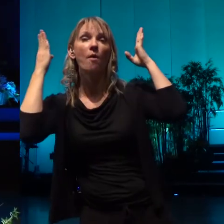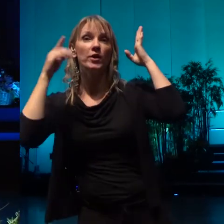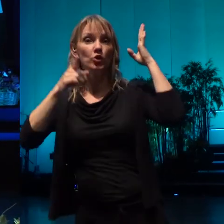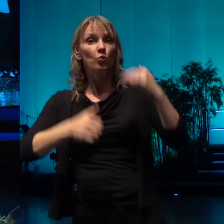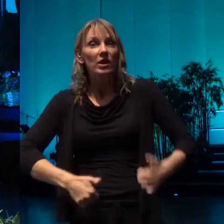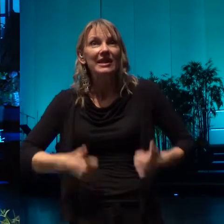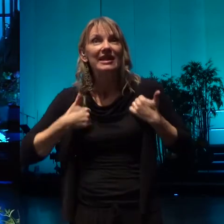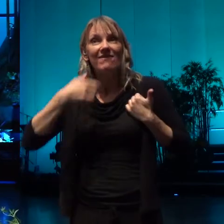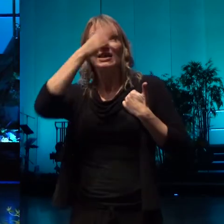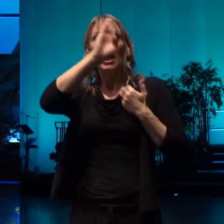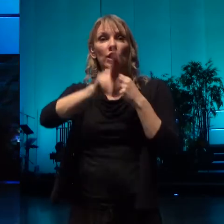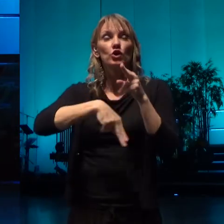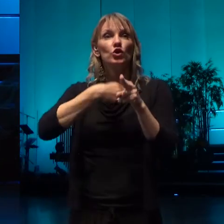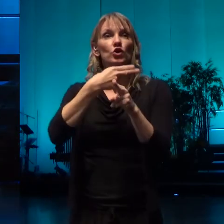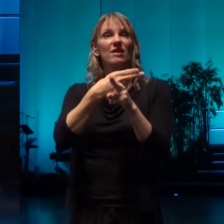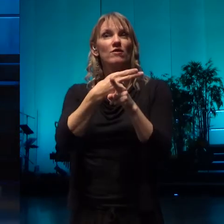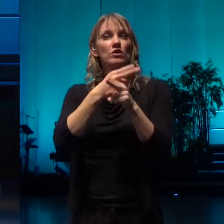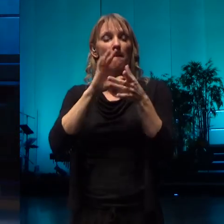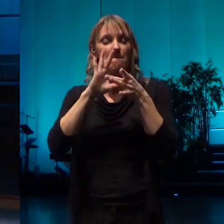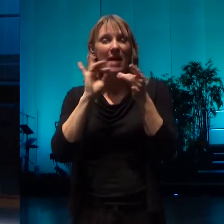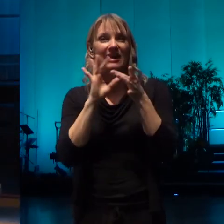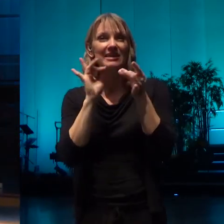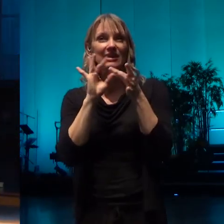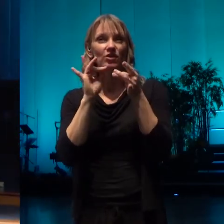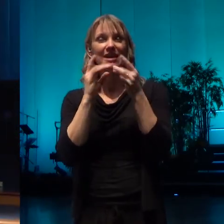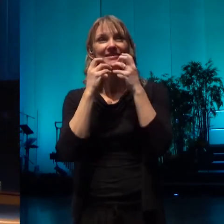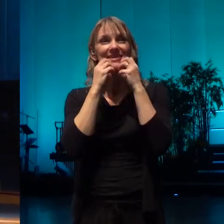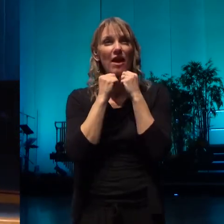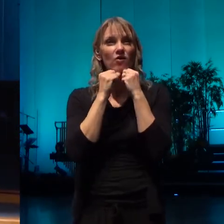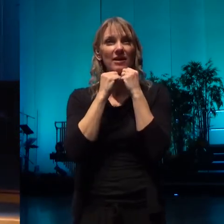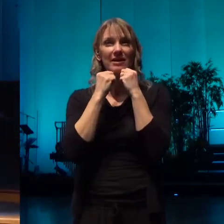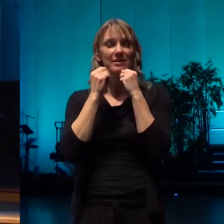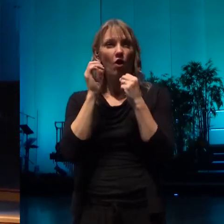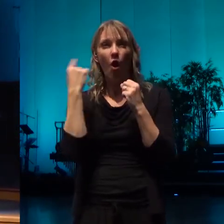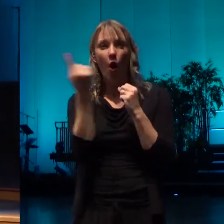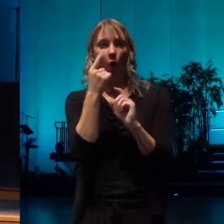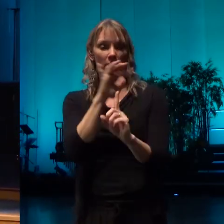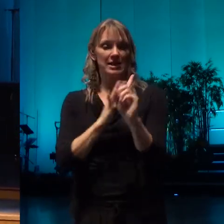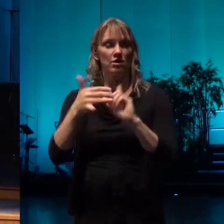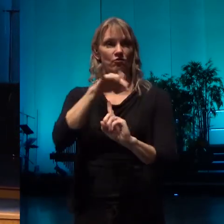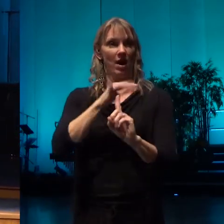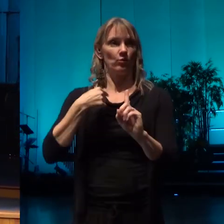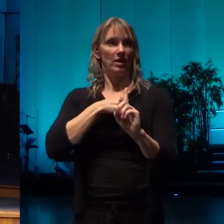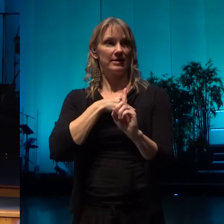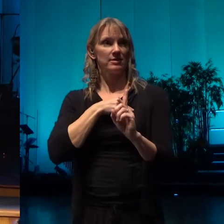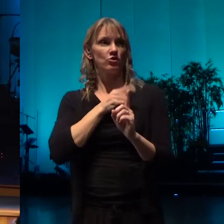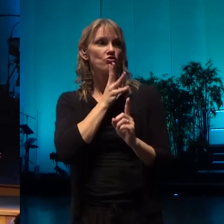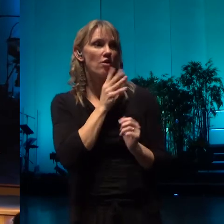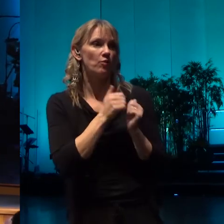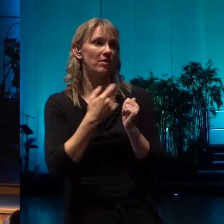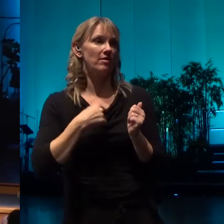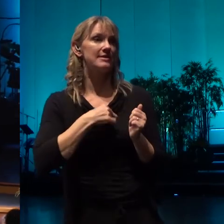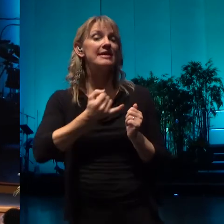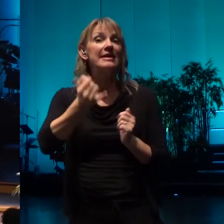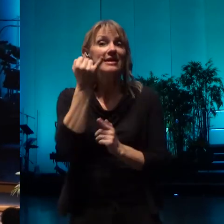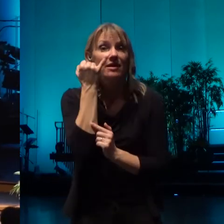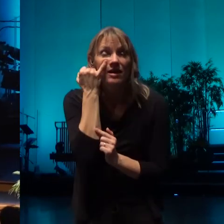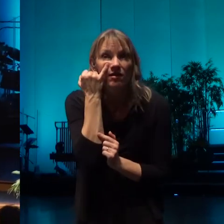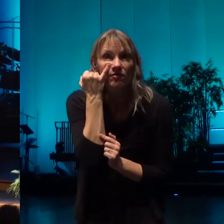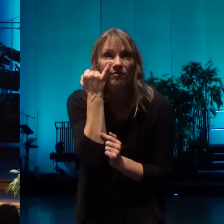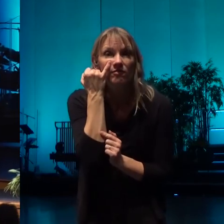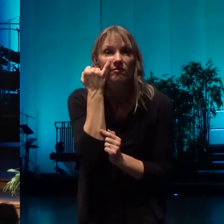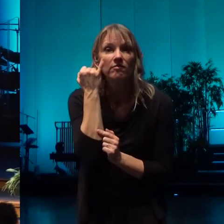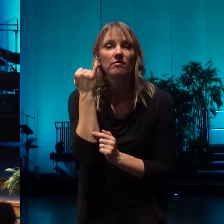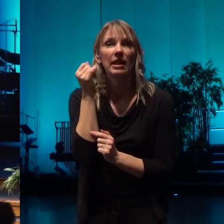and that there are messages all around us. The sacred is around us all of the time, speaking to us if we'd only